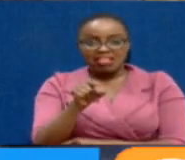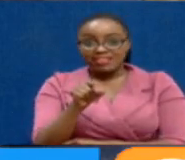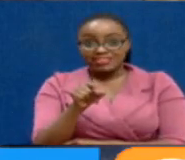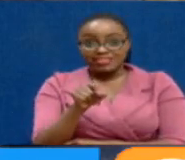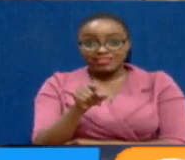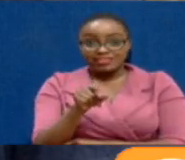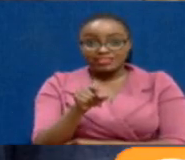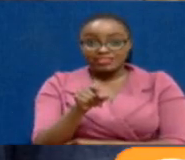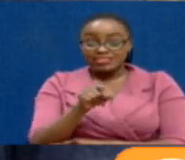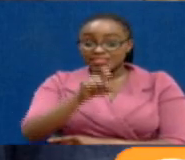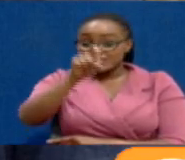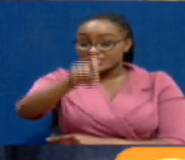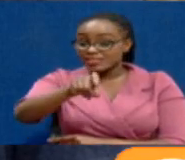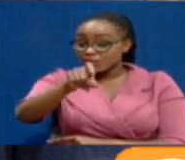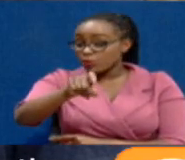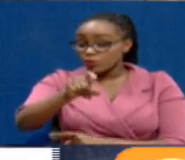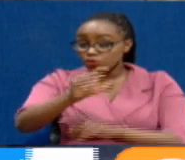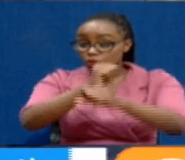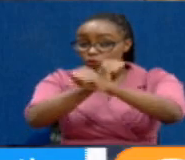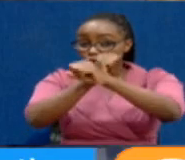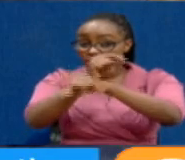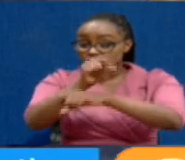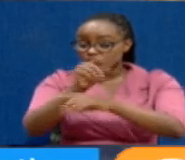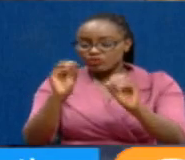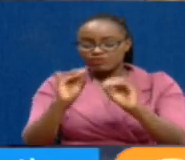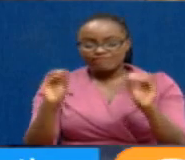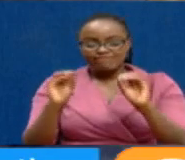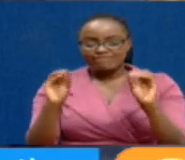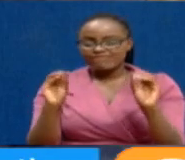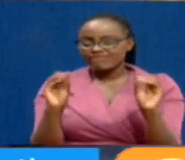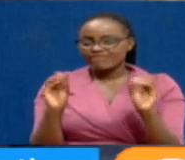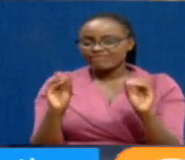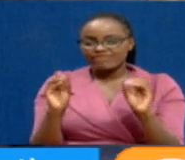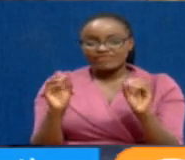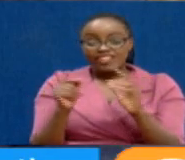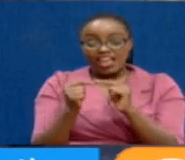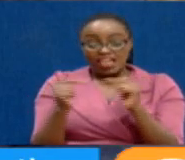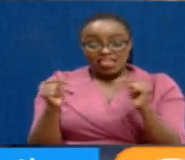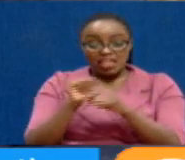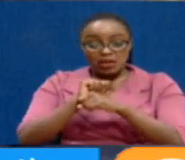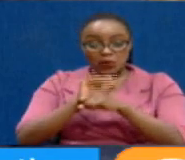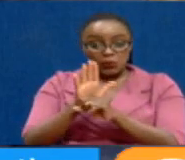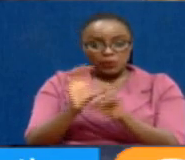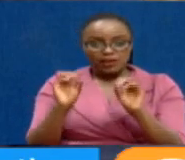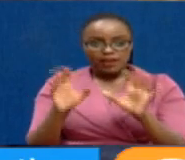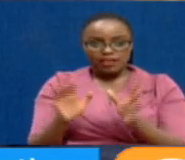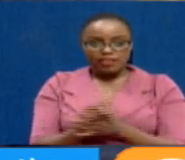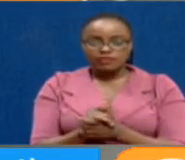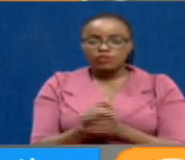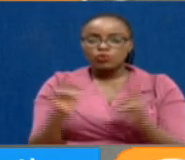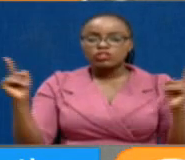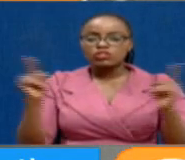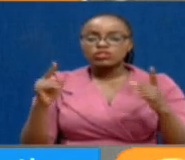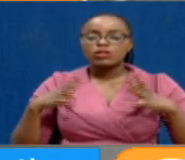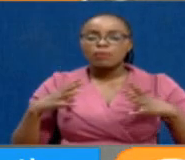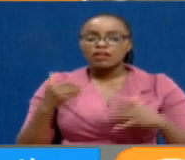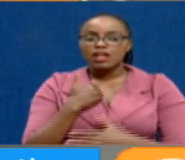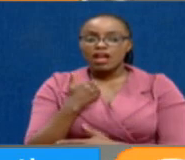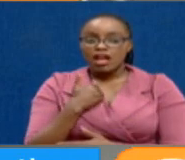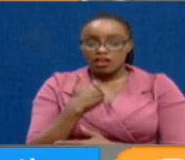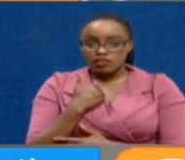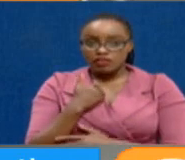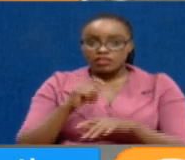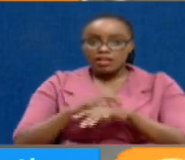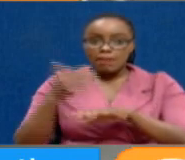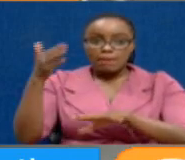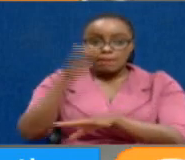that's not going to be your vest to protect against coronavirus. Okay. Yeah. All right, let's take that quick break right now.